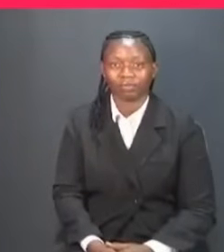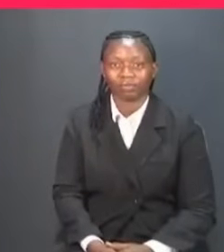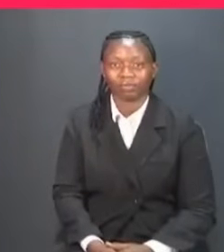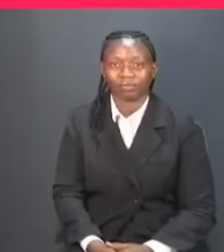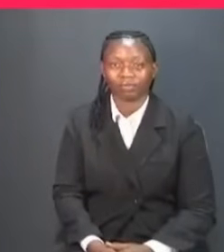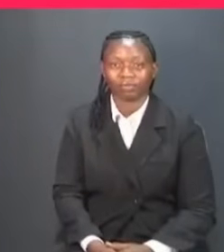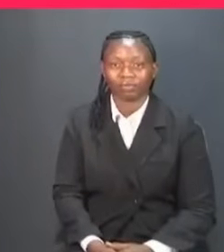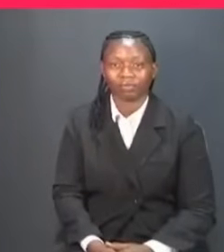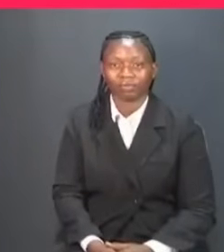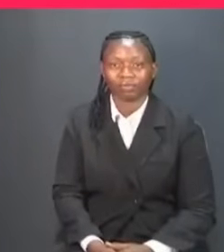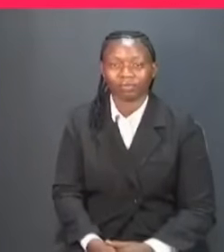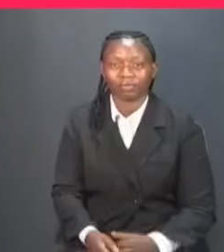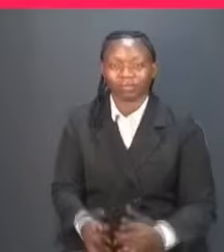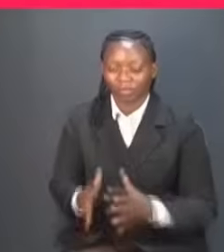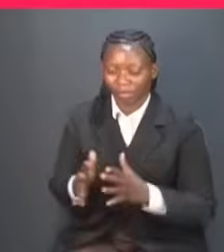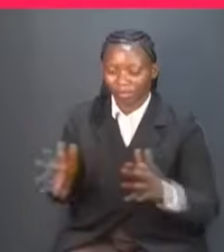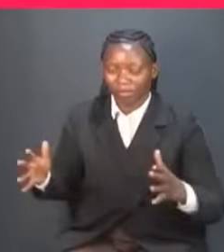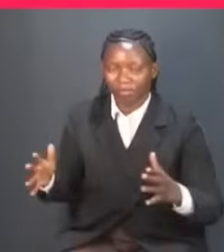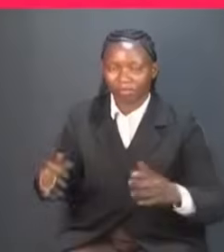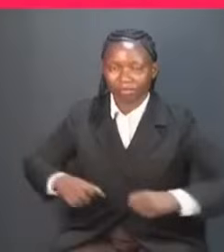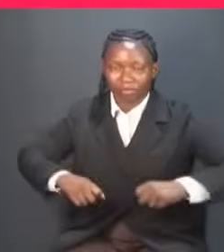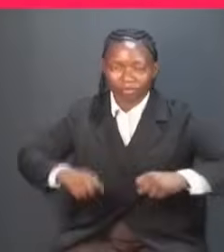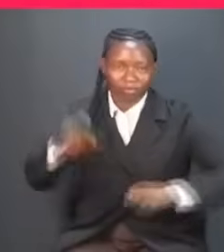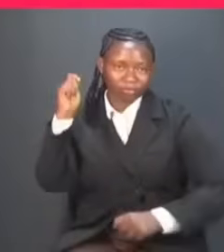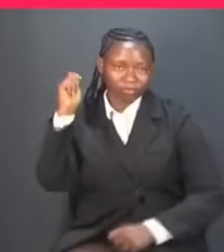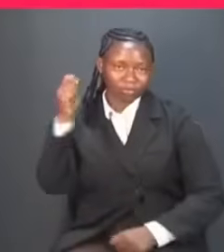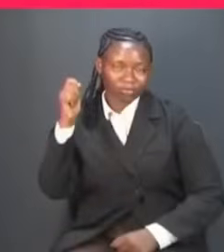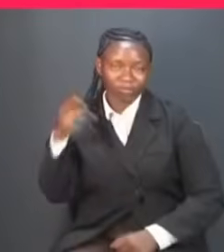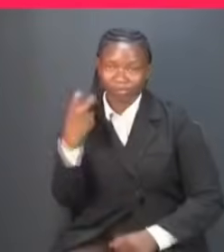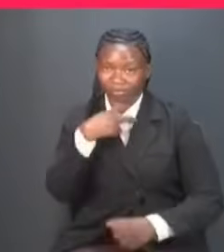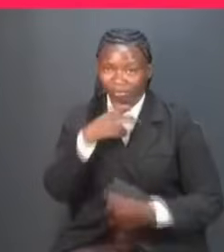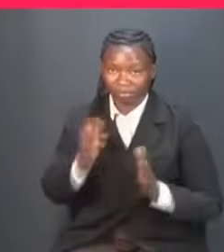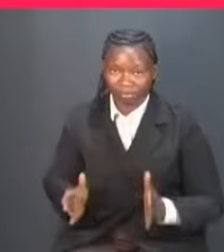Yes, Majority Chief Whip. Speaker,